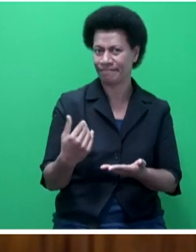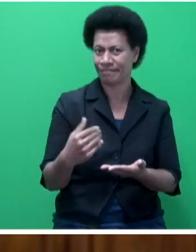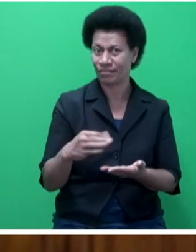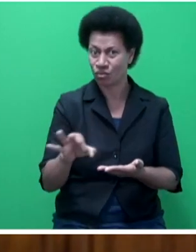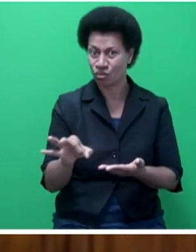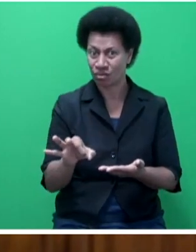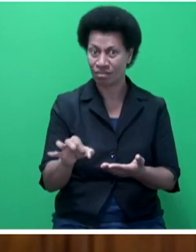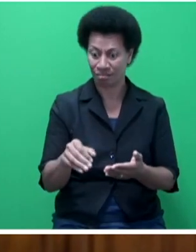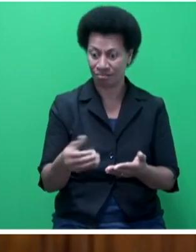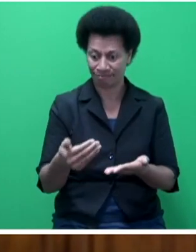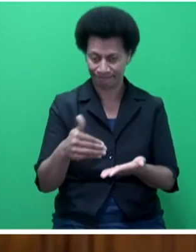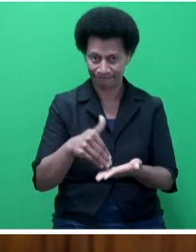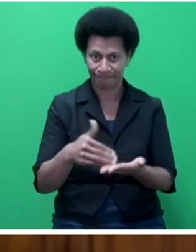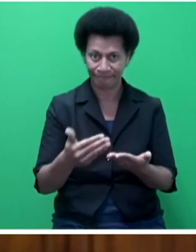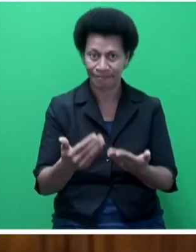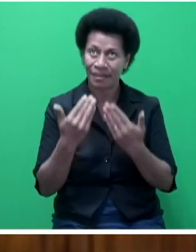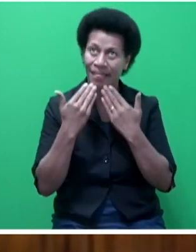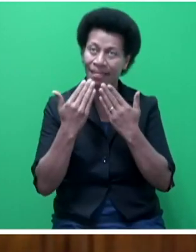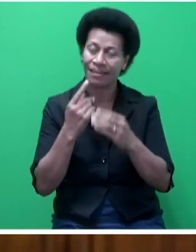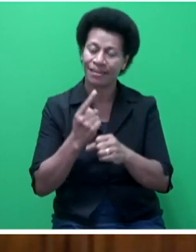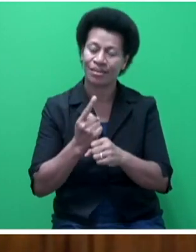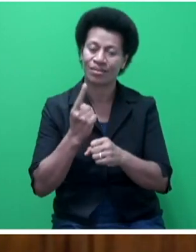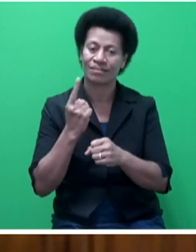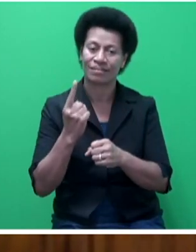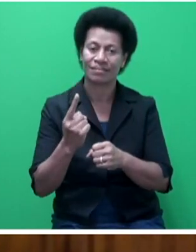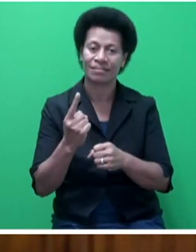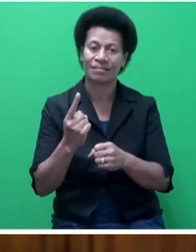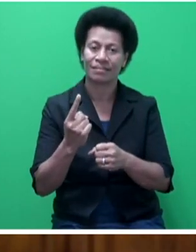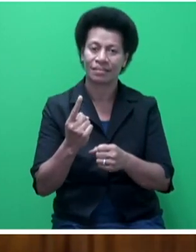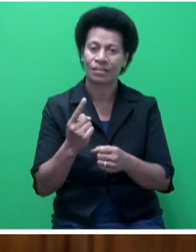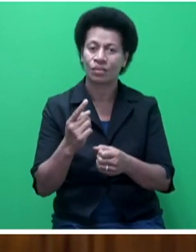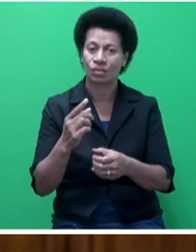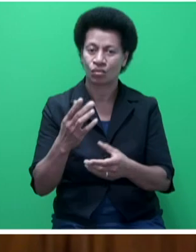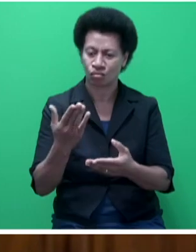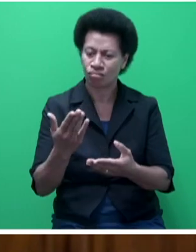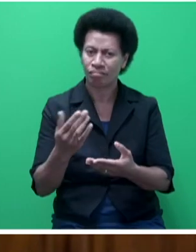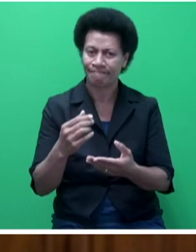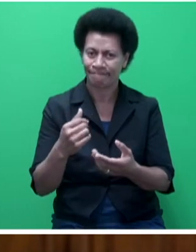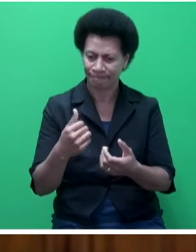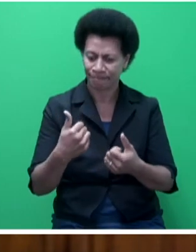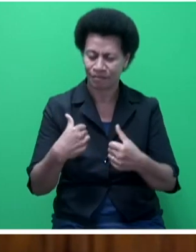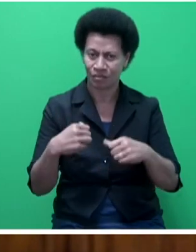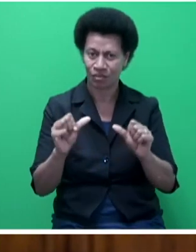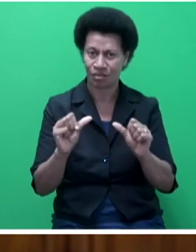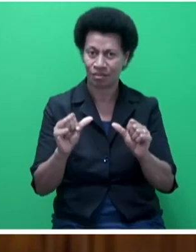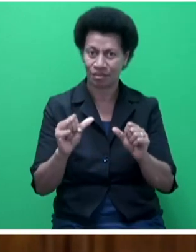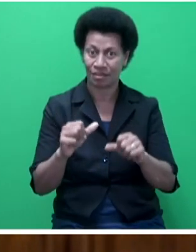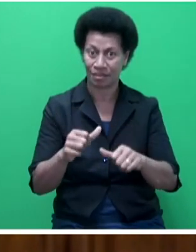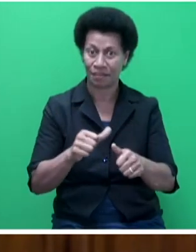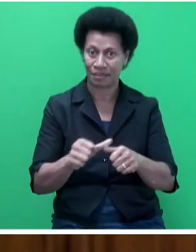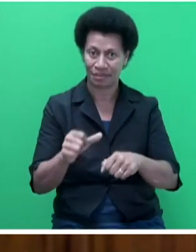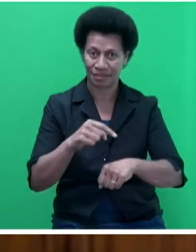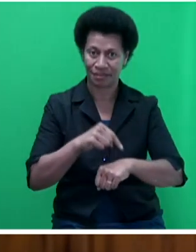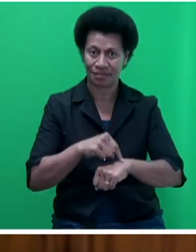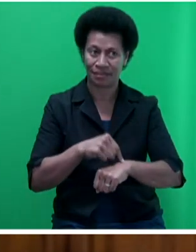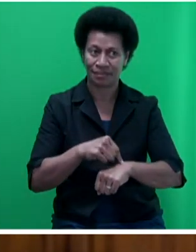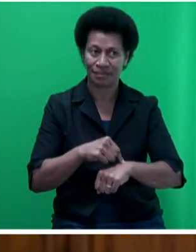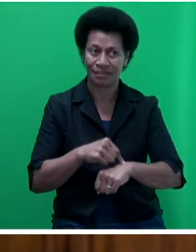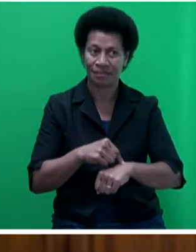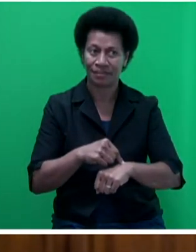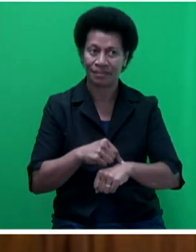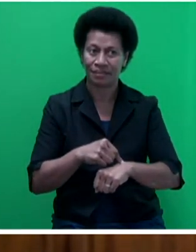the Almighty God who had a plan for me and executed best with time. I pay